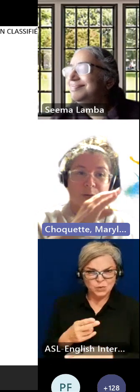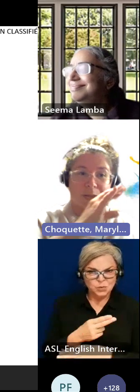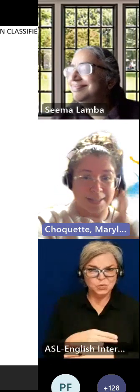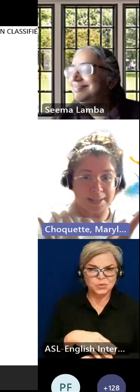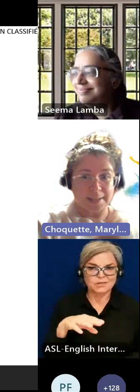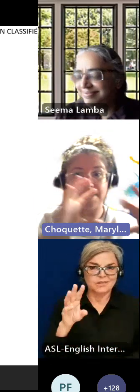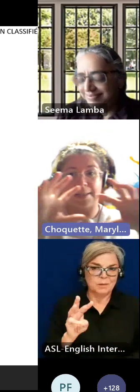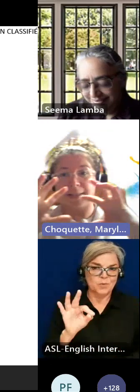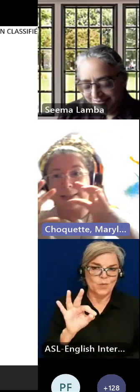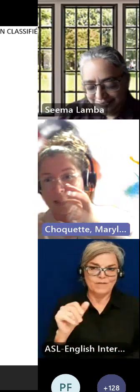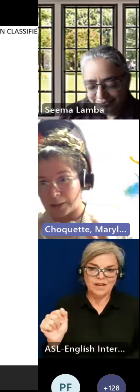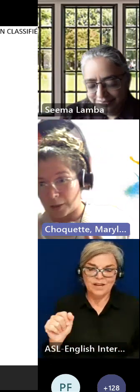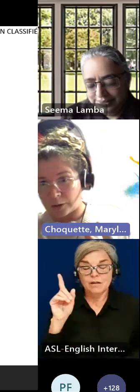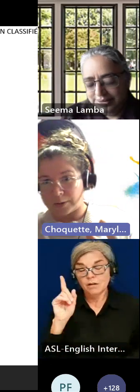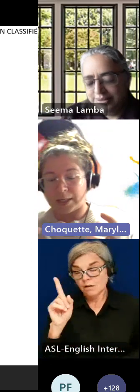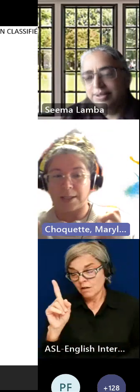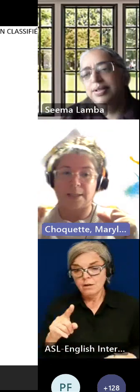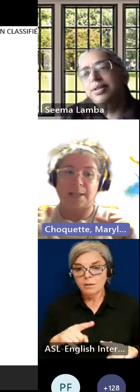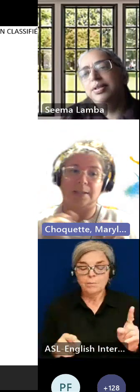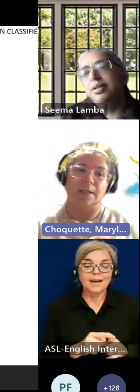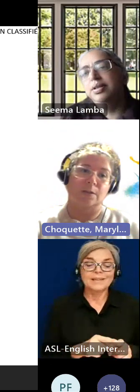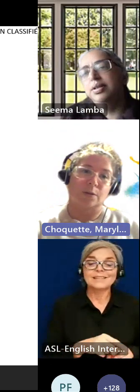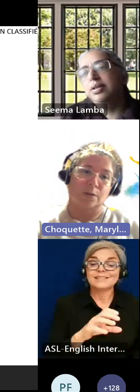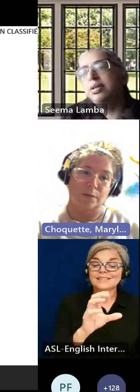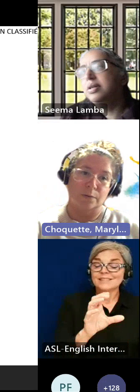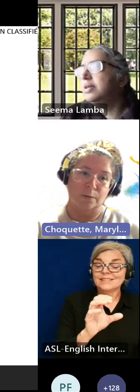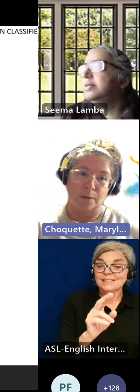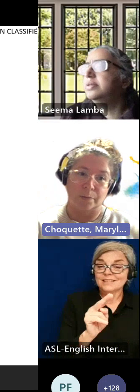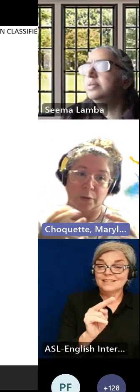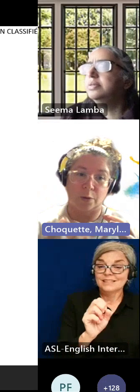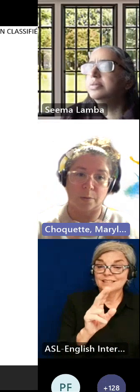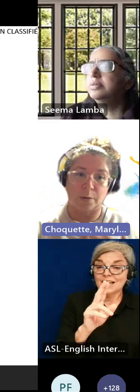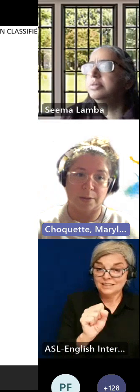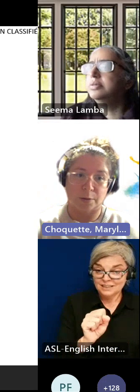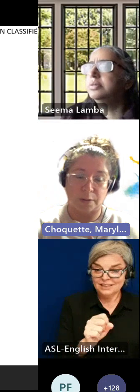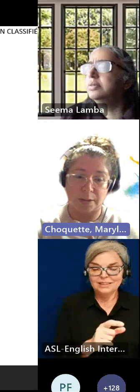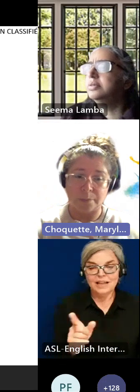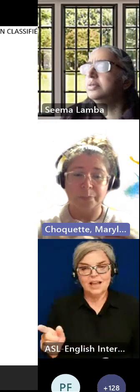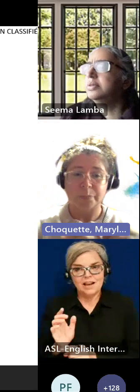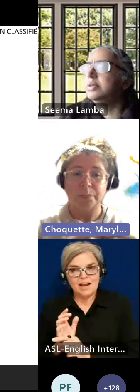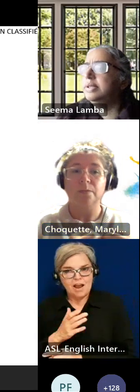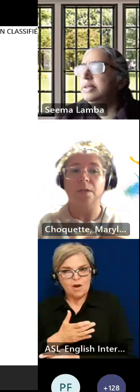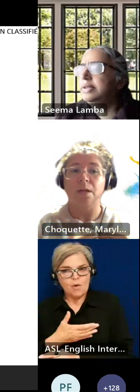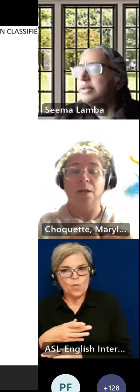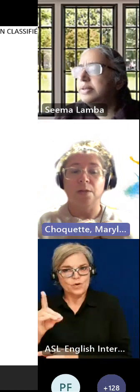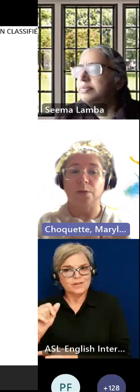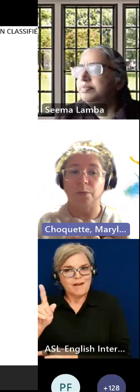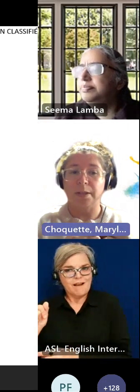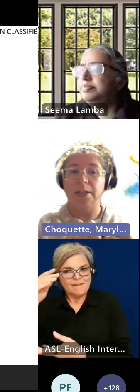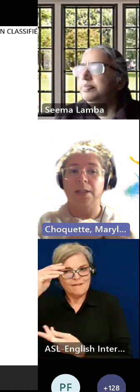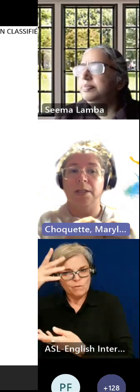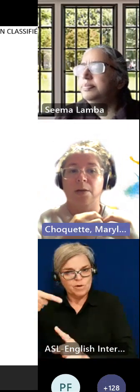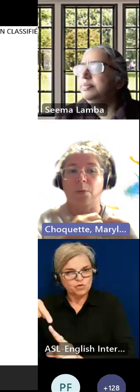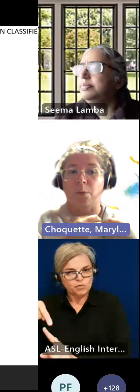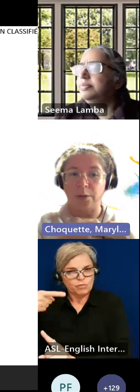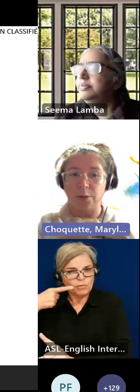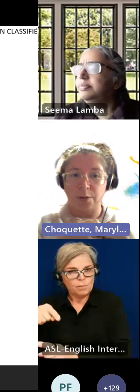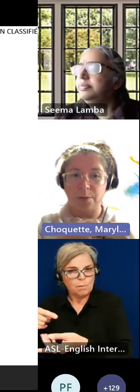takes between a census and our data set internal to the core public service. So